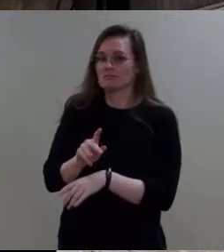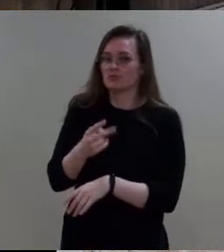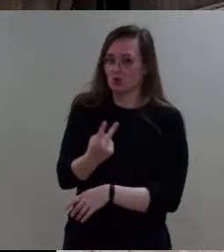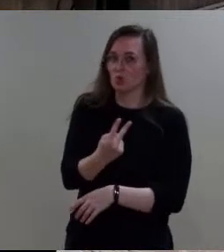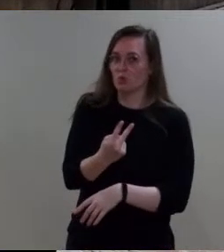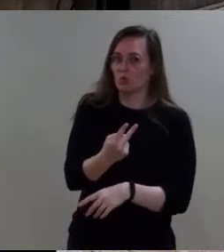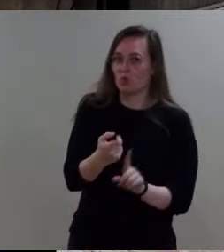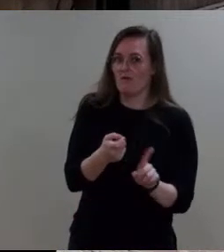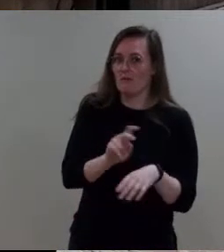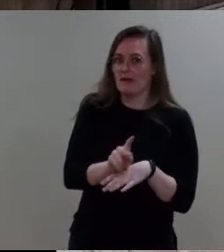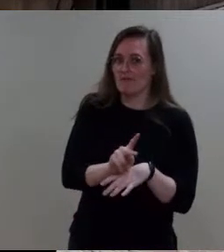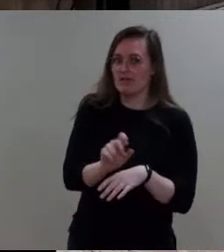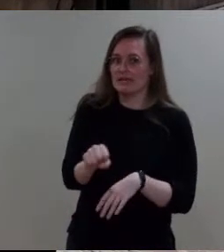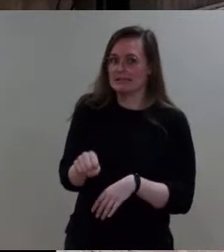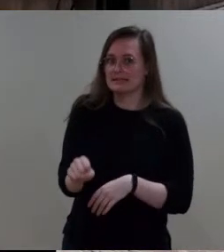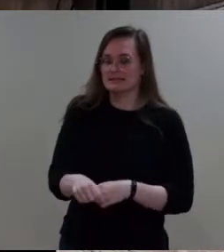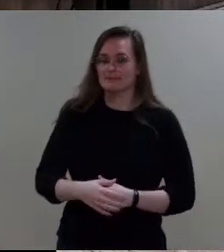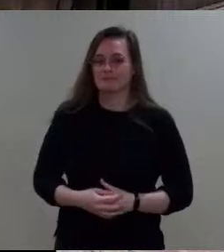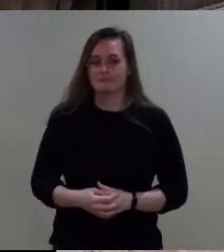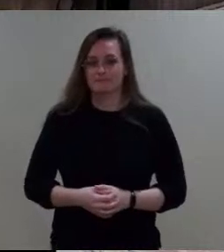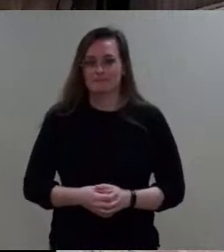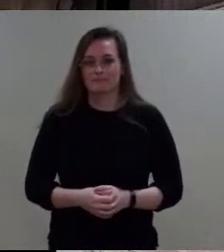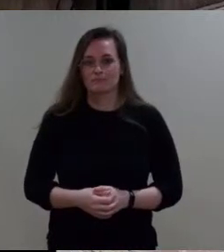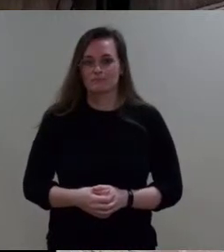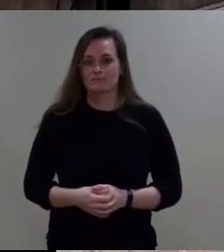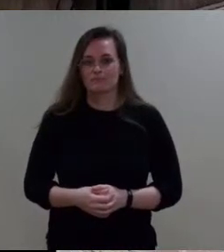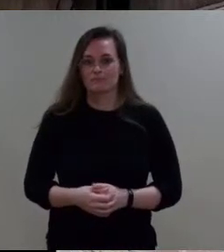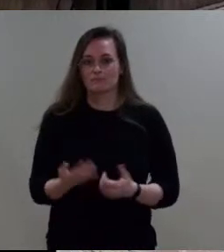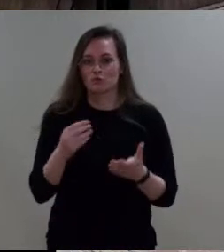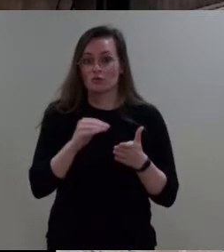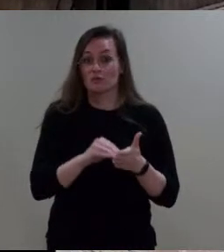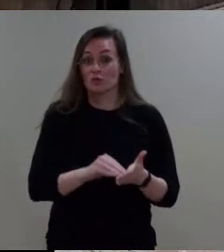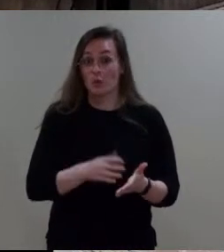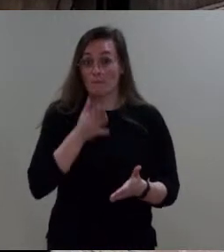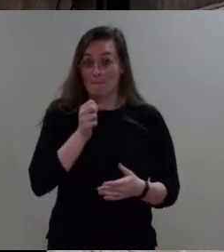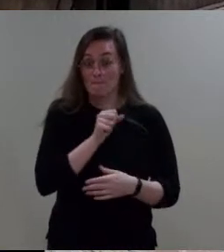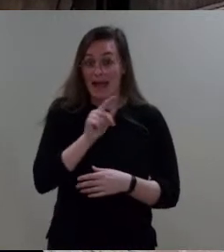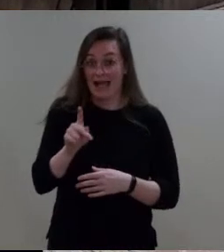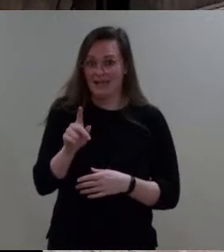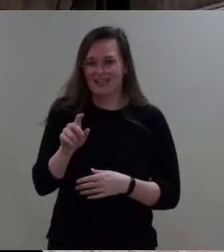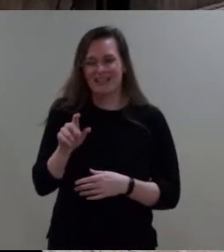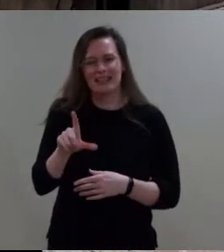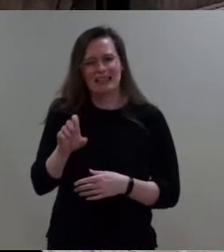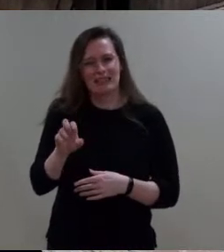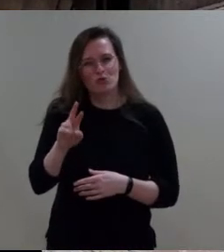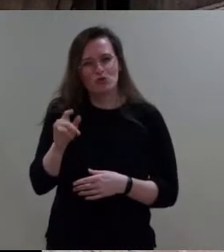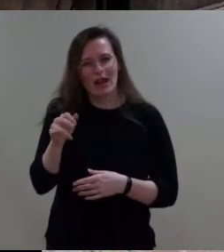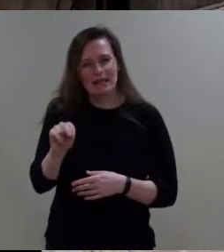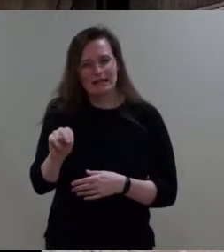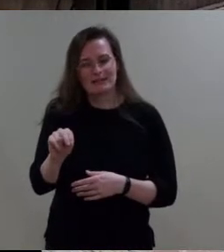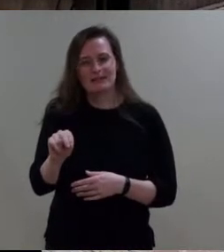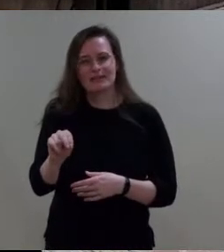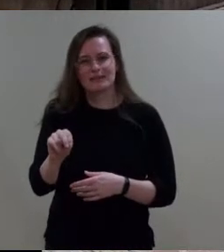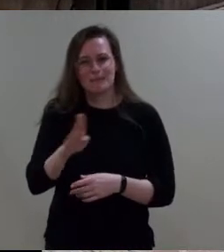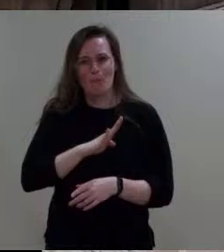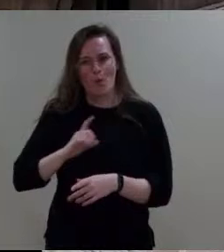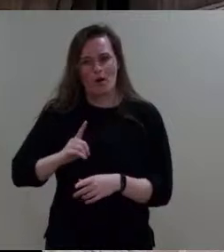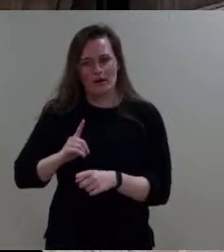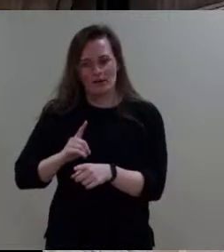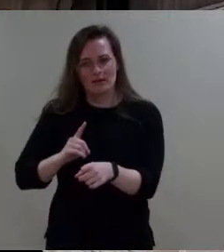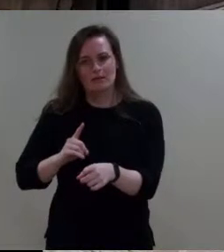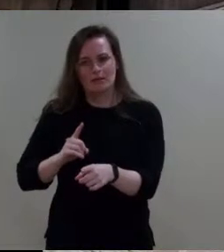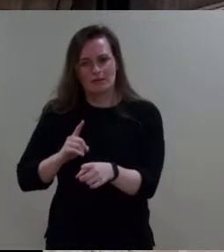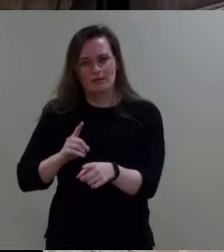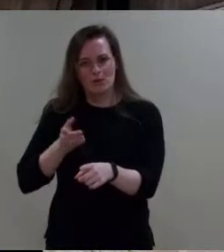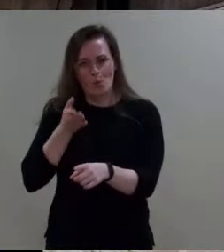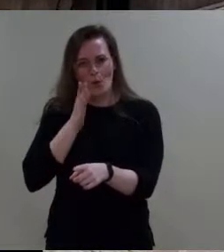not, they would have brought that information back to the Ren, right? To the people that are on the Ren board. I would think they would be talking about